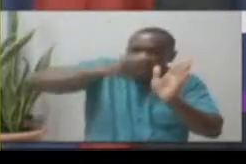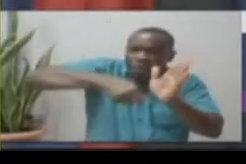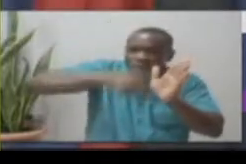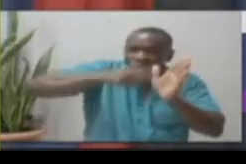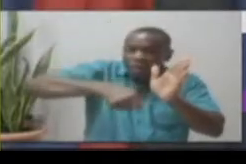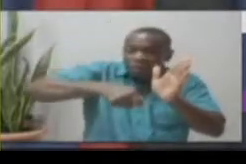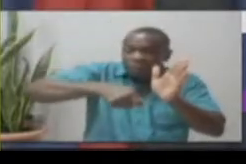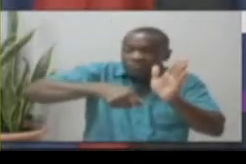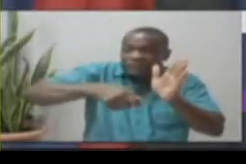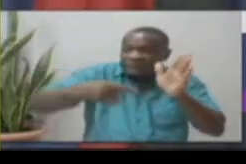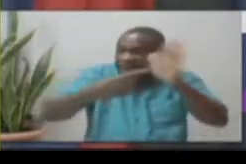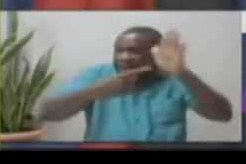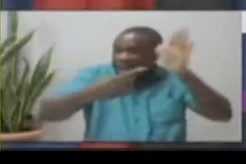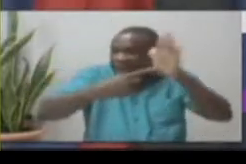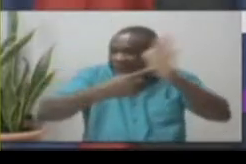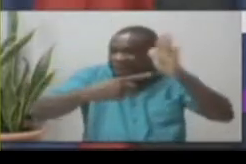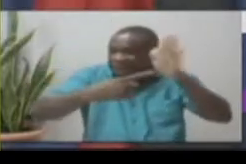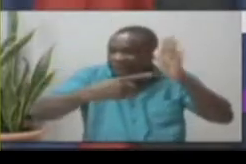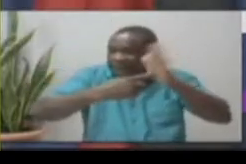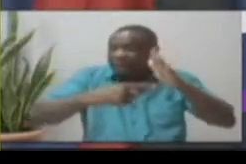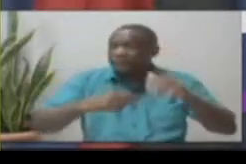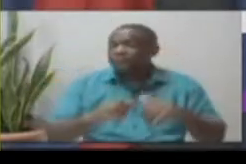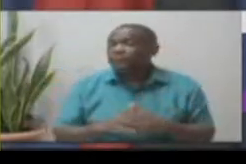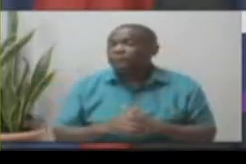one matter, in